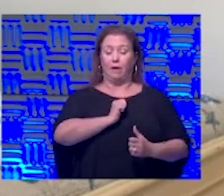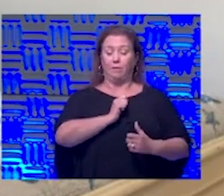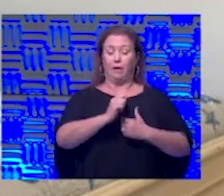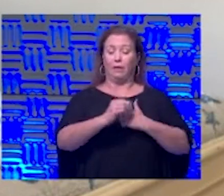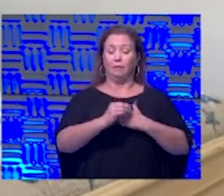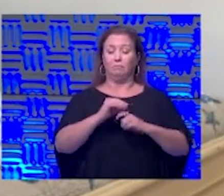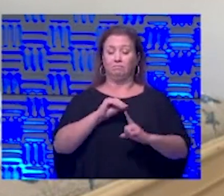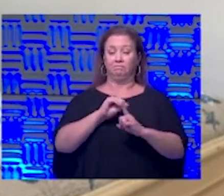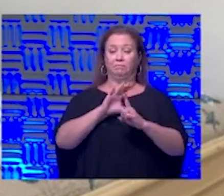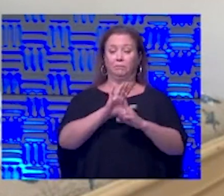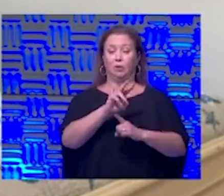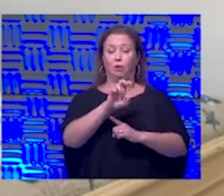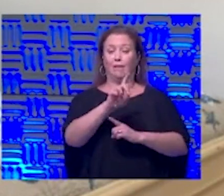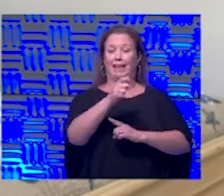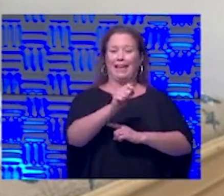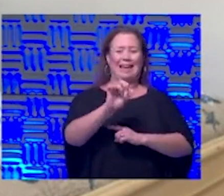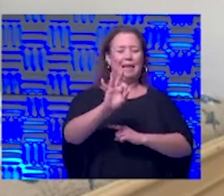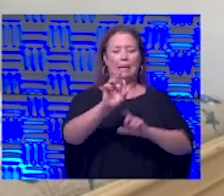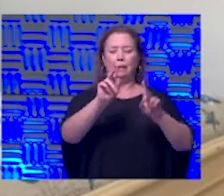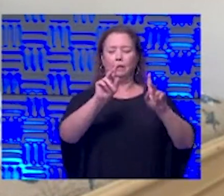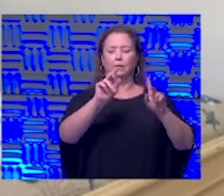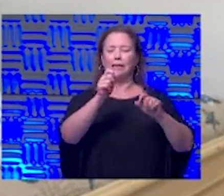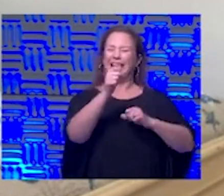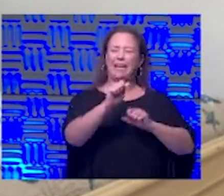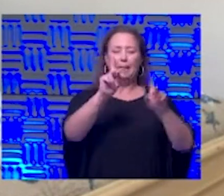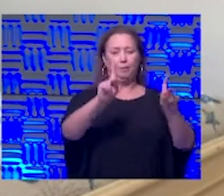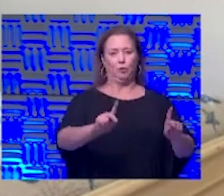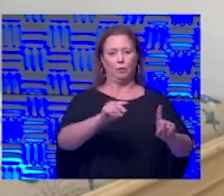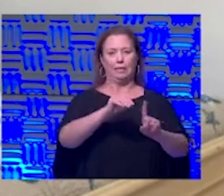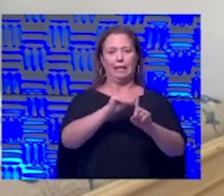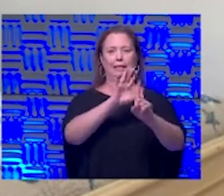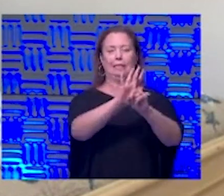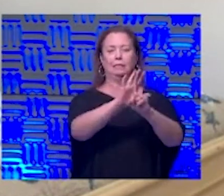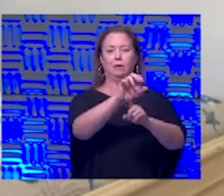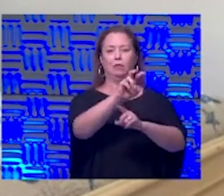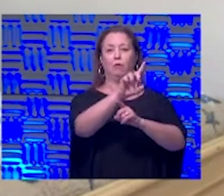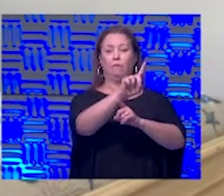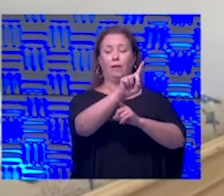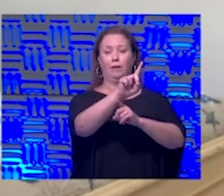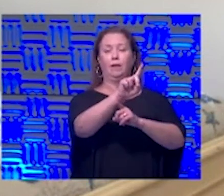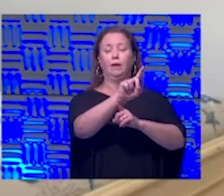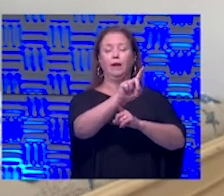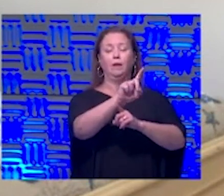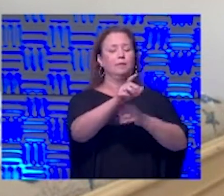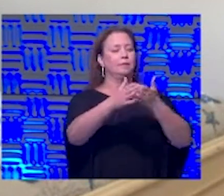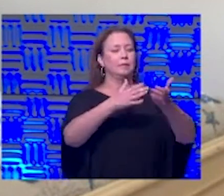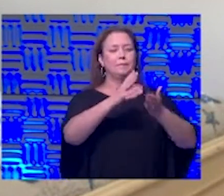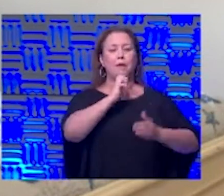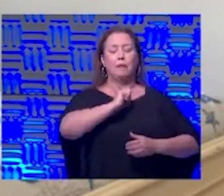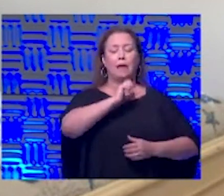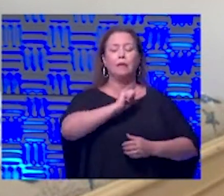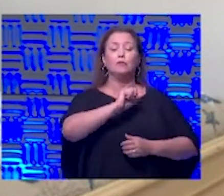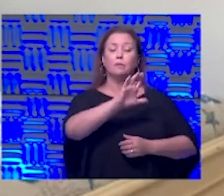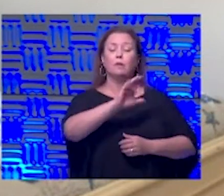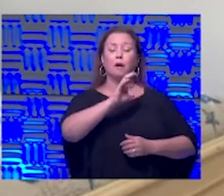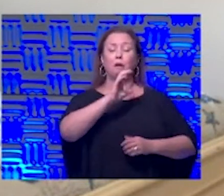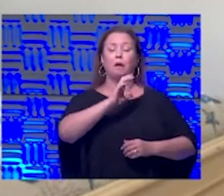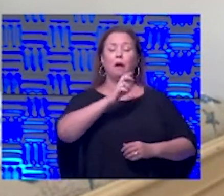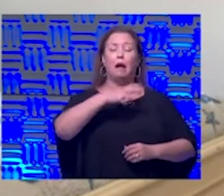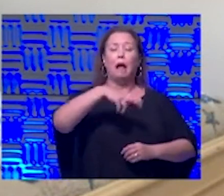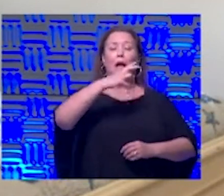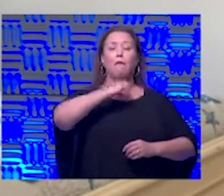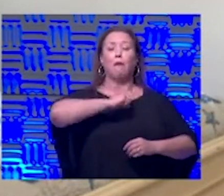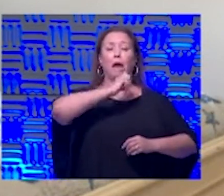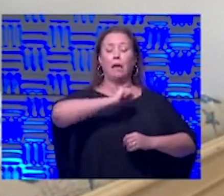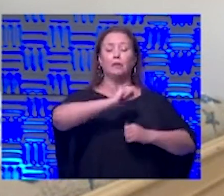think that anybody that gets COVID, no matter their age, although you have a higher propensity or probability of